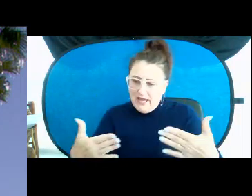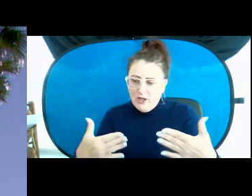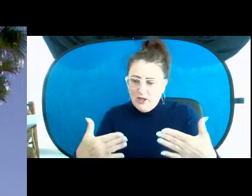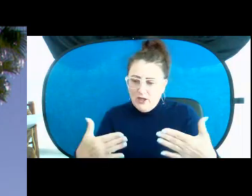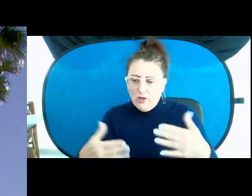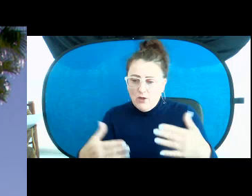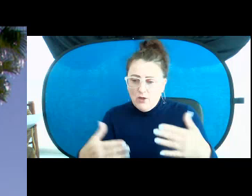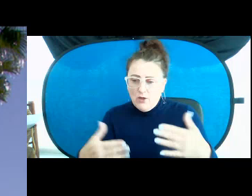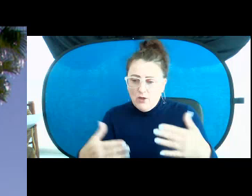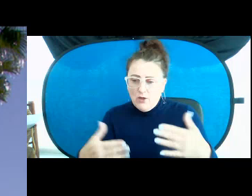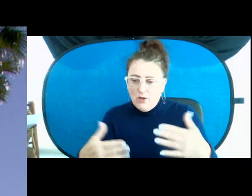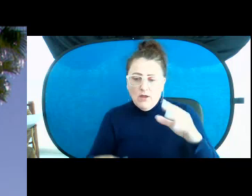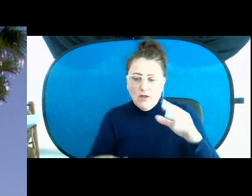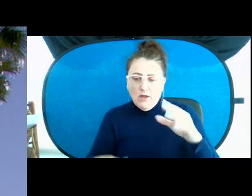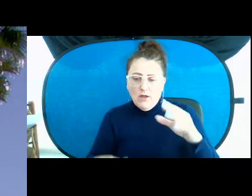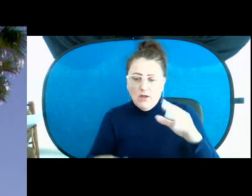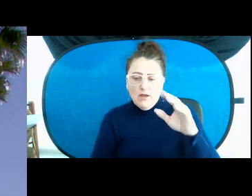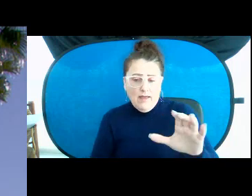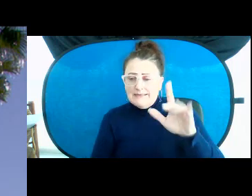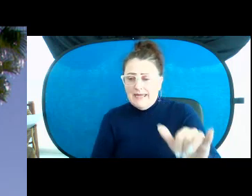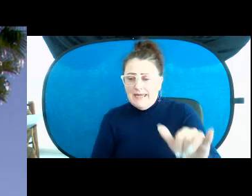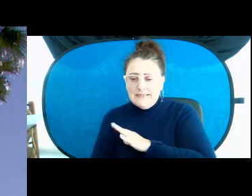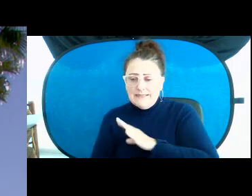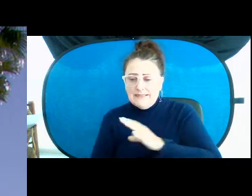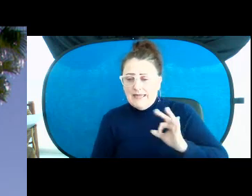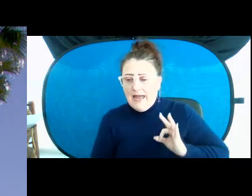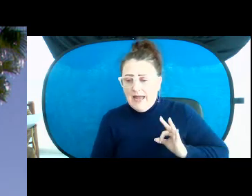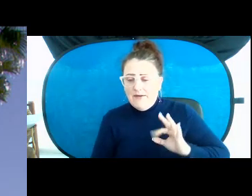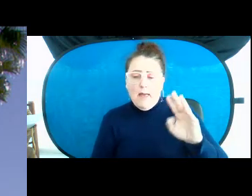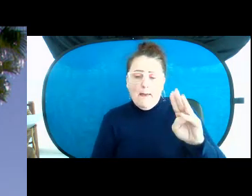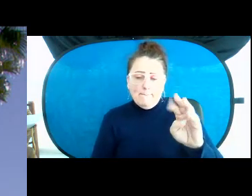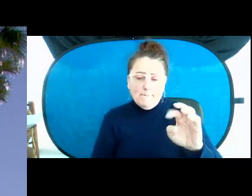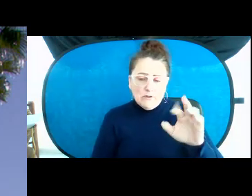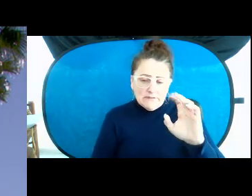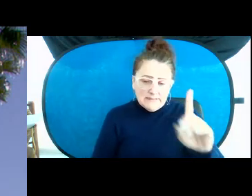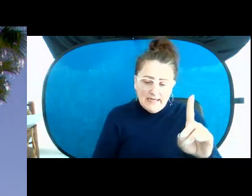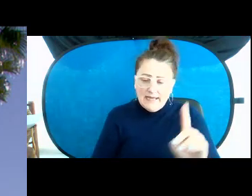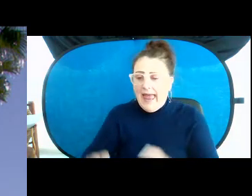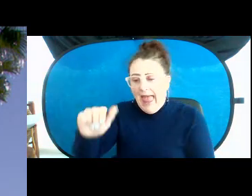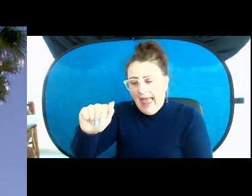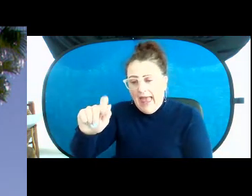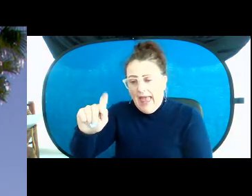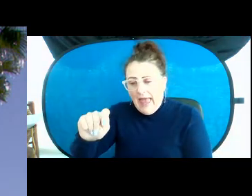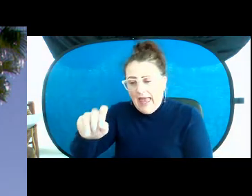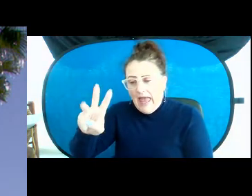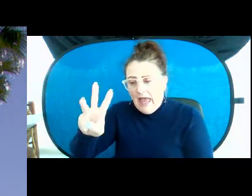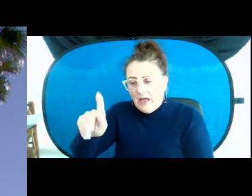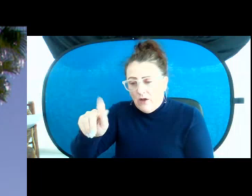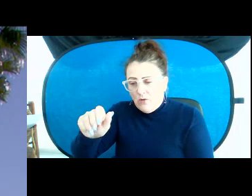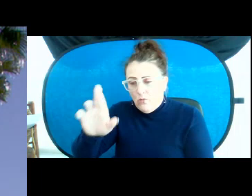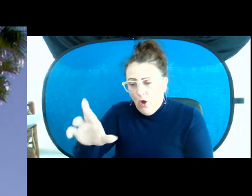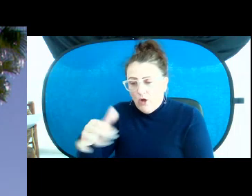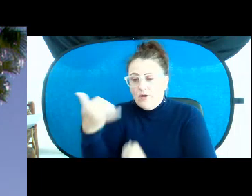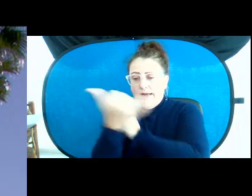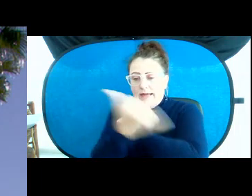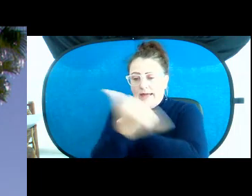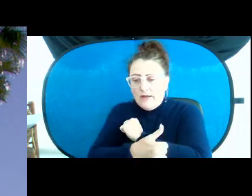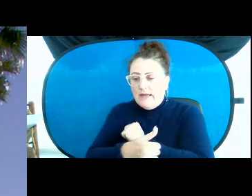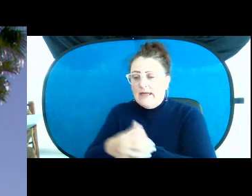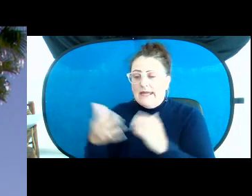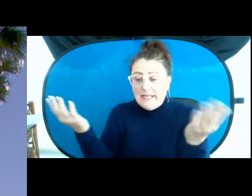and Stacy and staff and cities of Merced and Atwater and the county of Merced for really hosting a